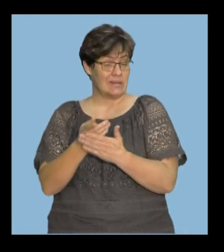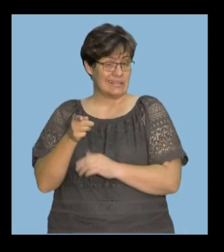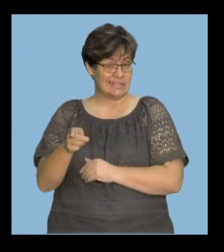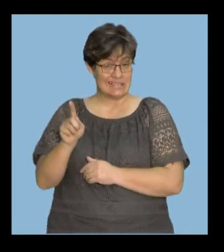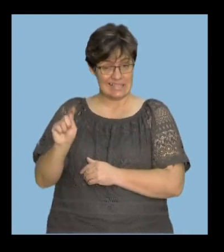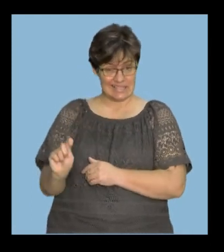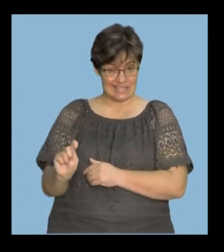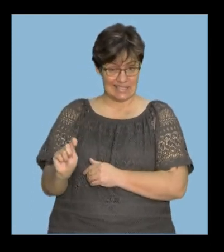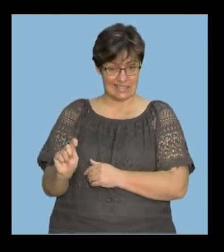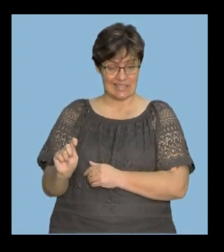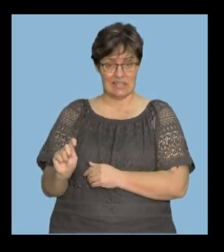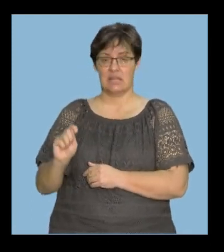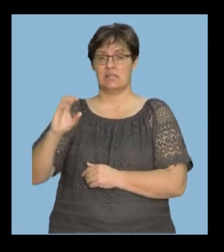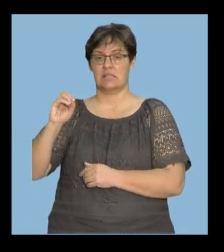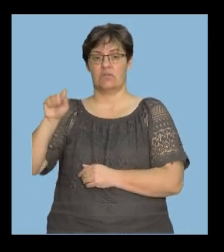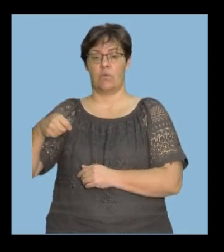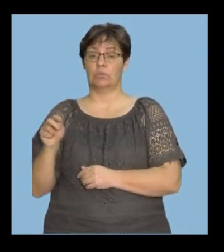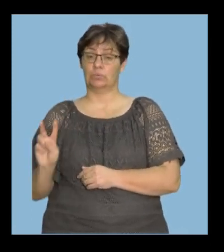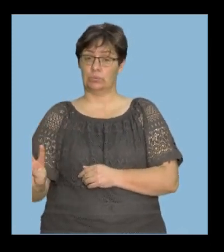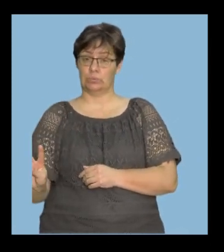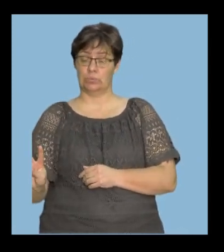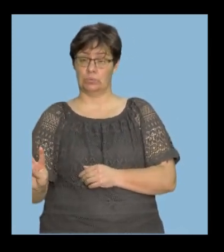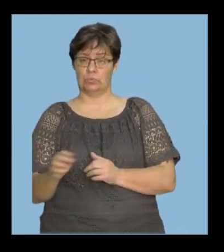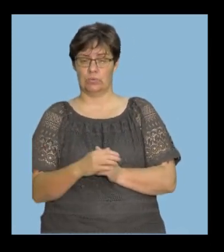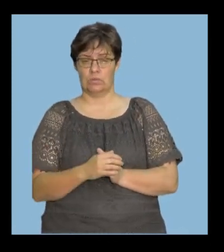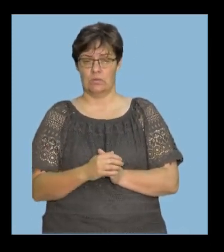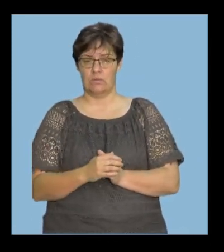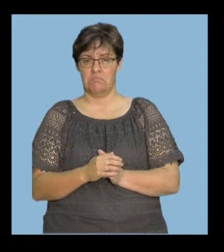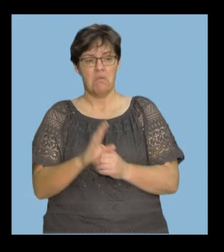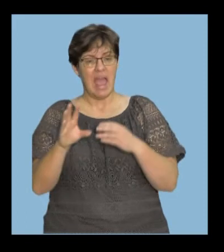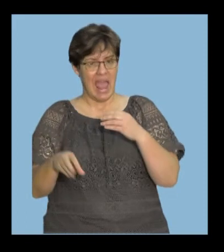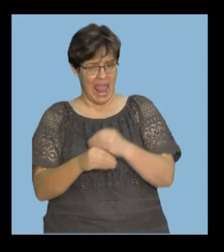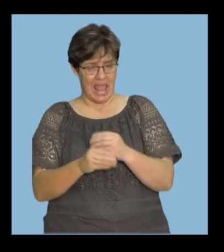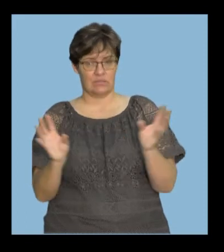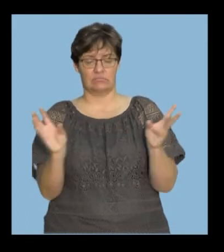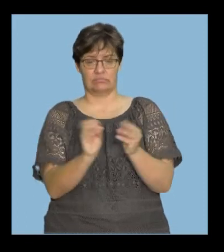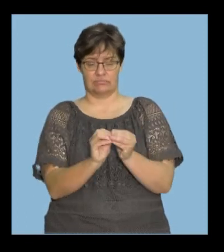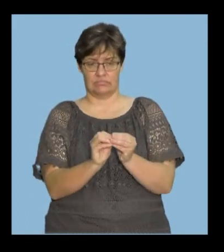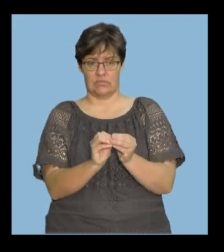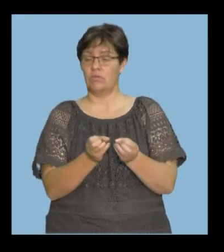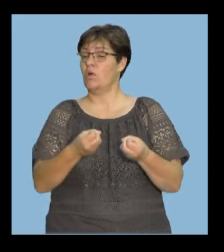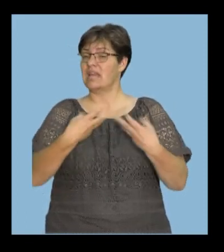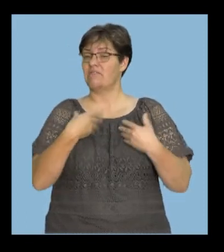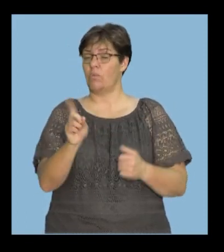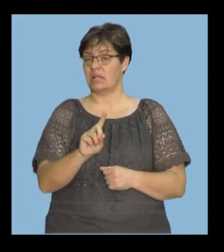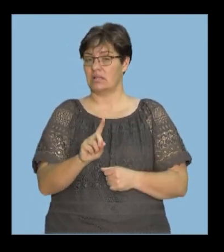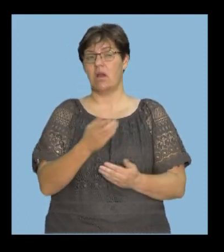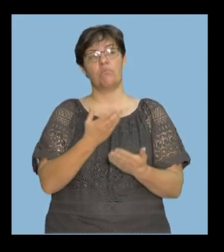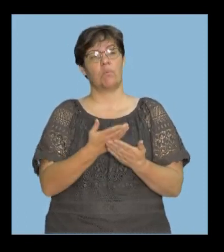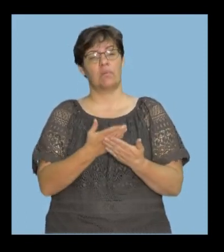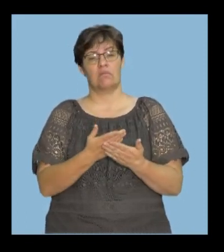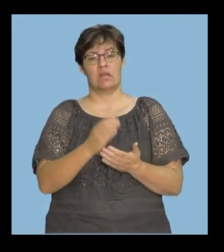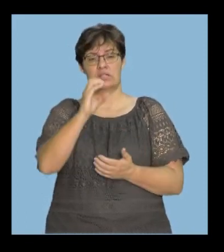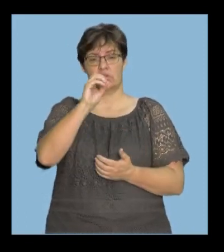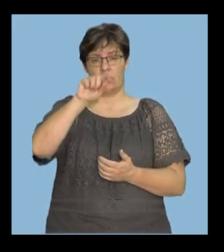the probability of T is 0,2. We can add those two together to get